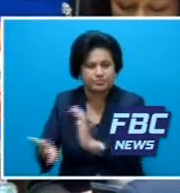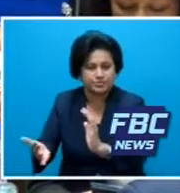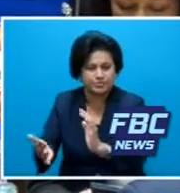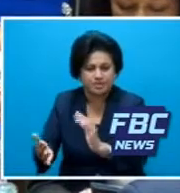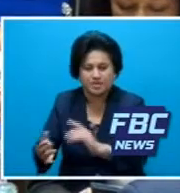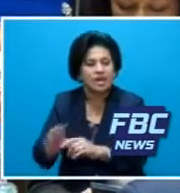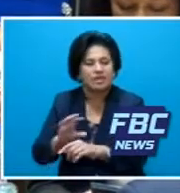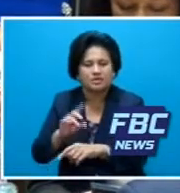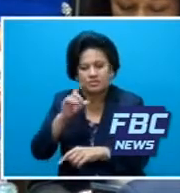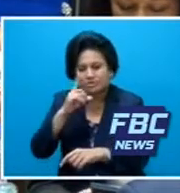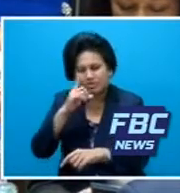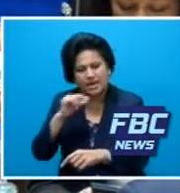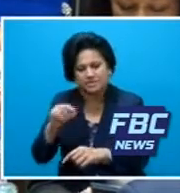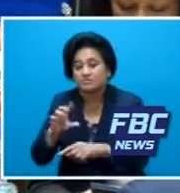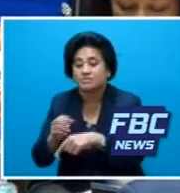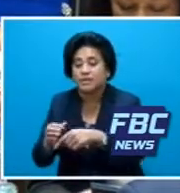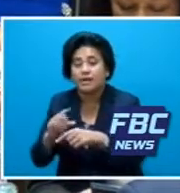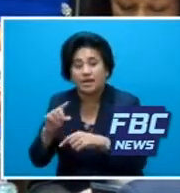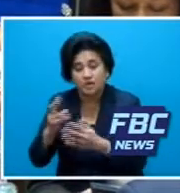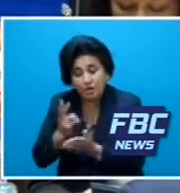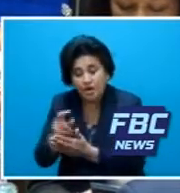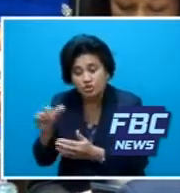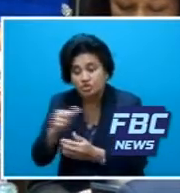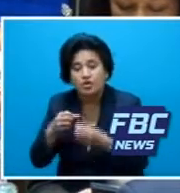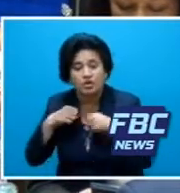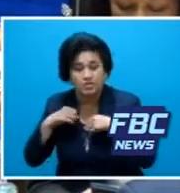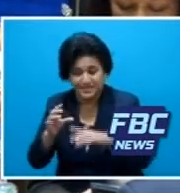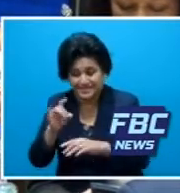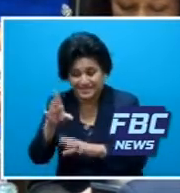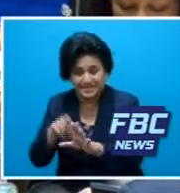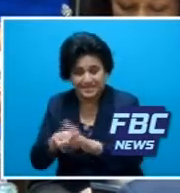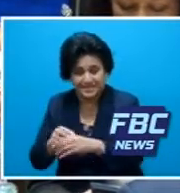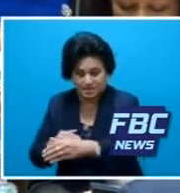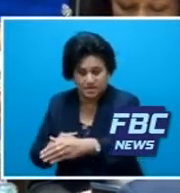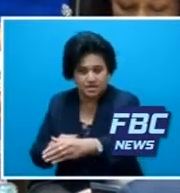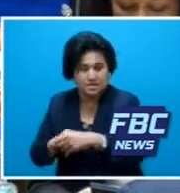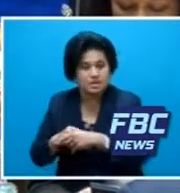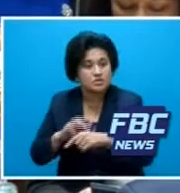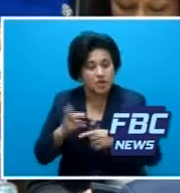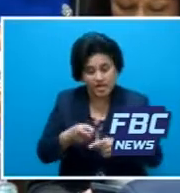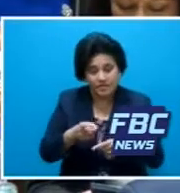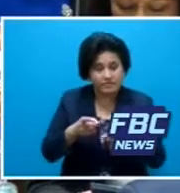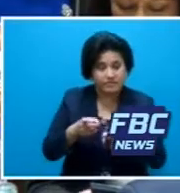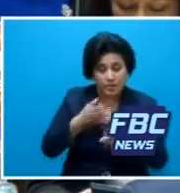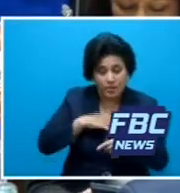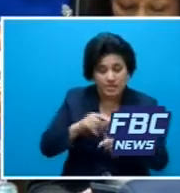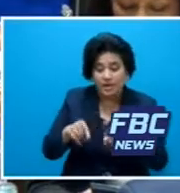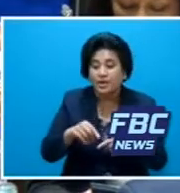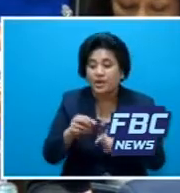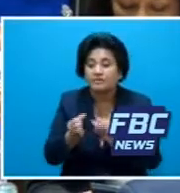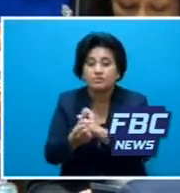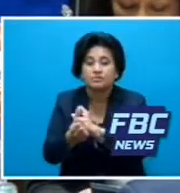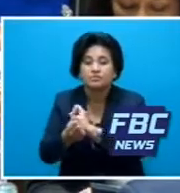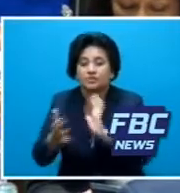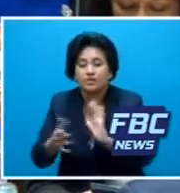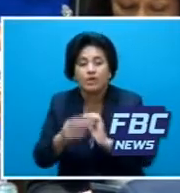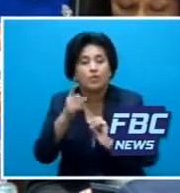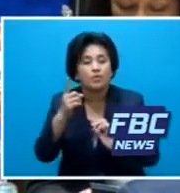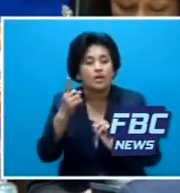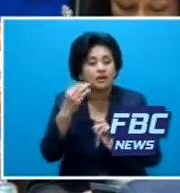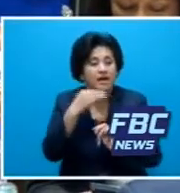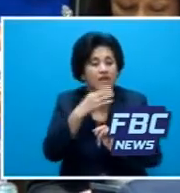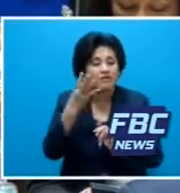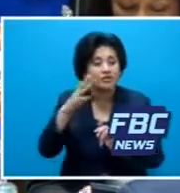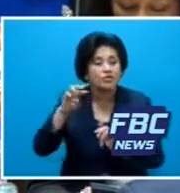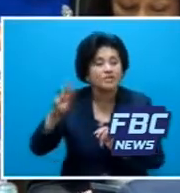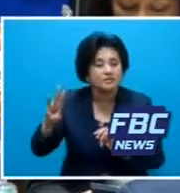Friday afternoon, Mr. Speaker, sir, we'll have to release about 143 people out in the streets of Suva, where the judges have actually decided